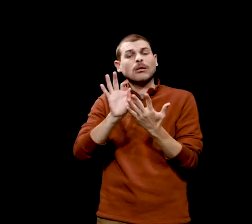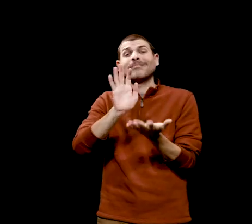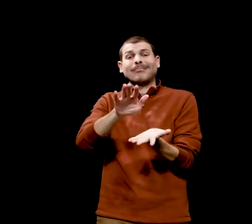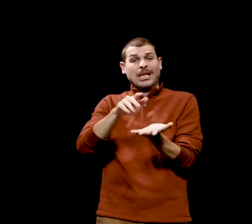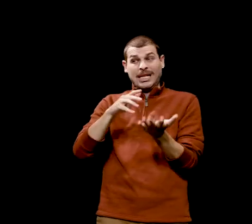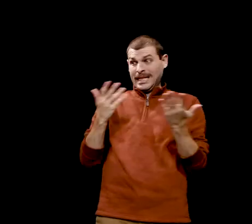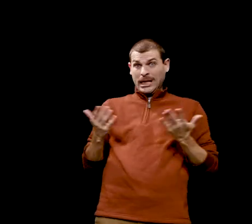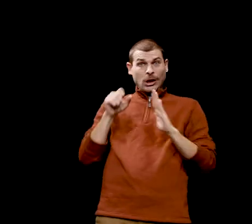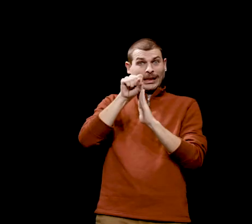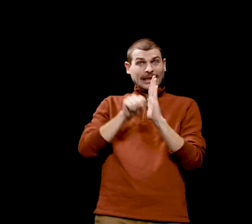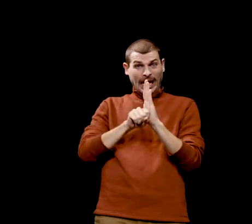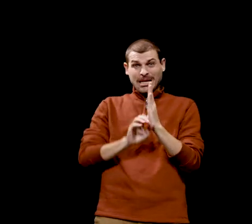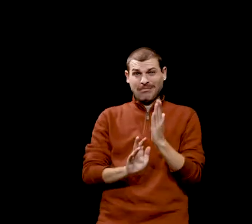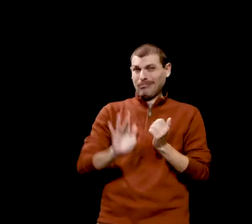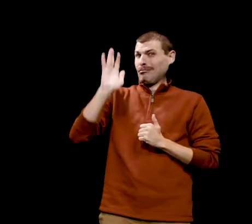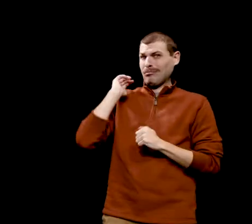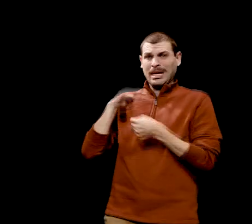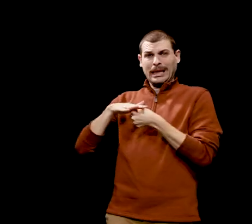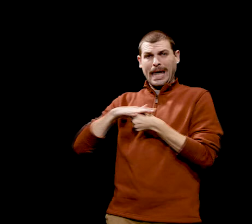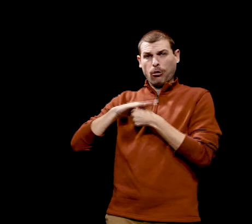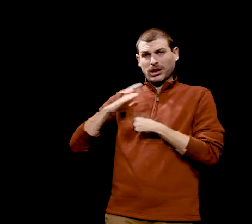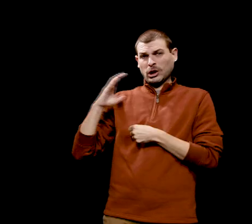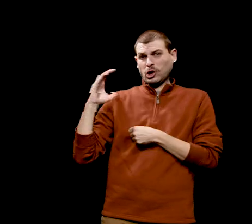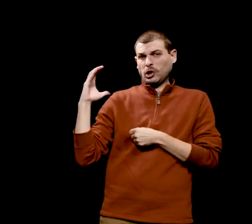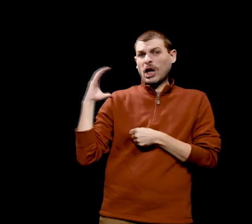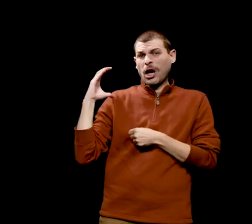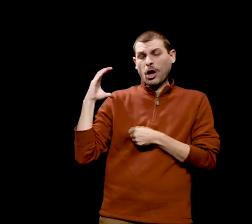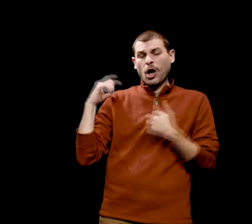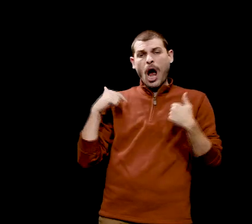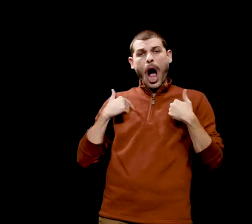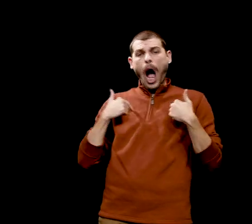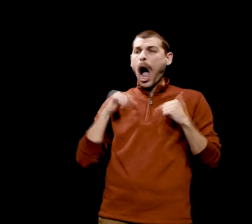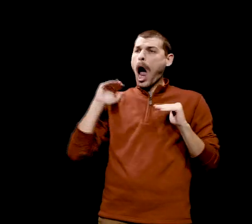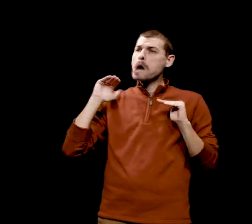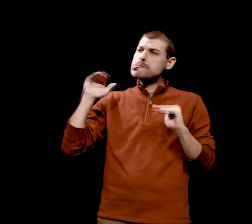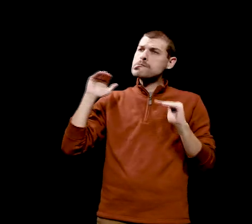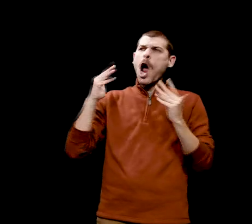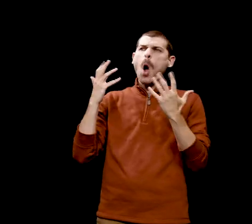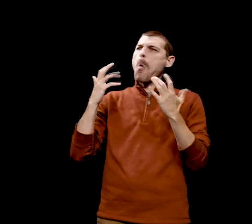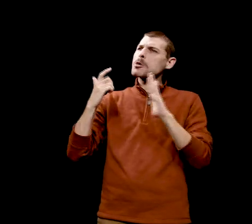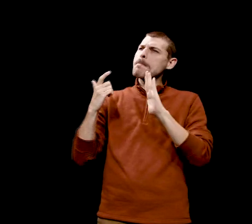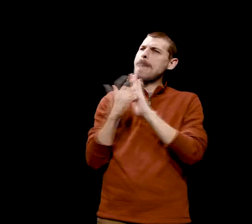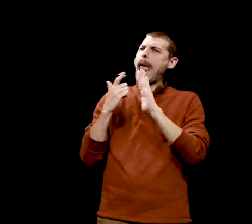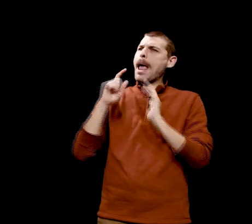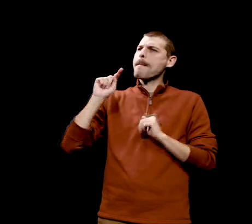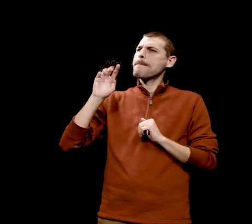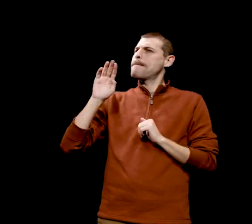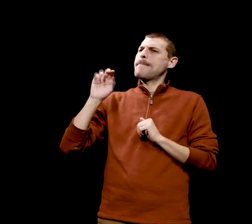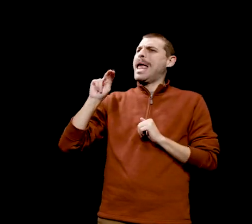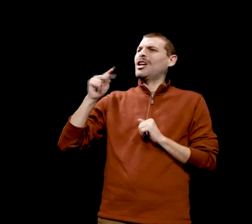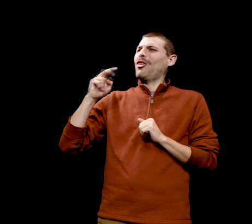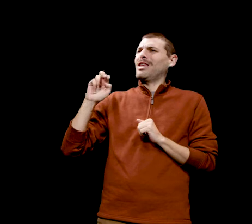state as the county chair years ago to advocate for and actually implement Ban the Box as an alternative